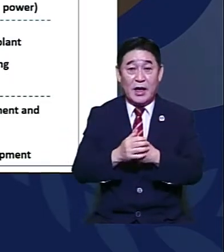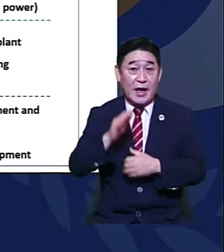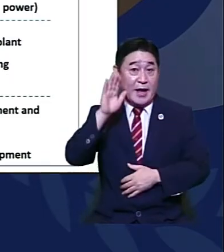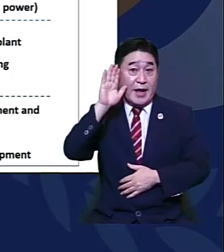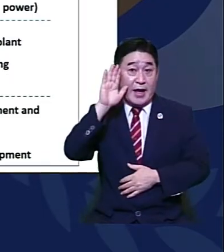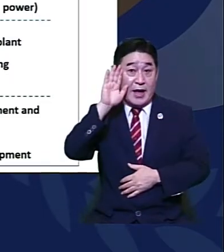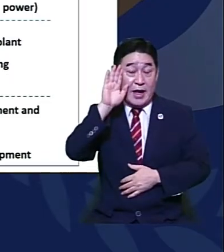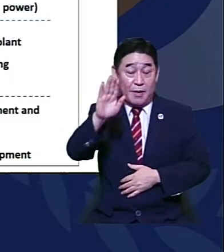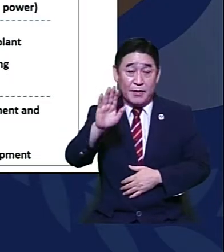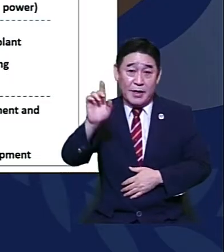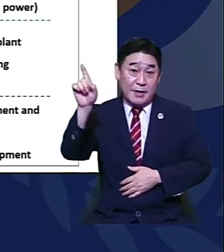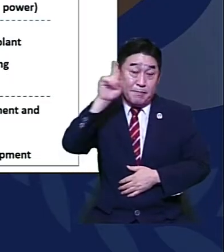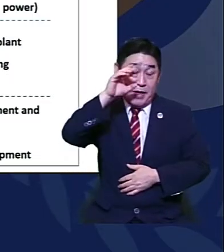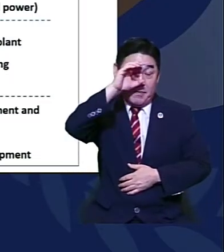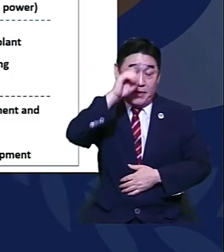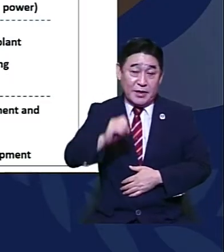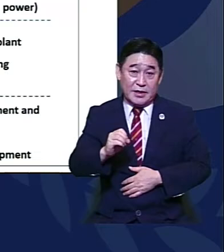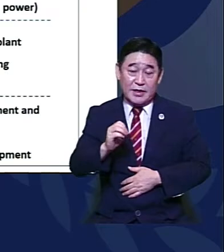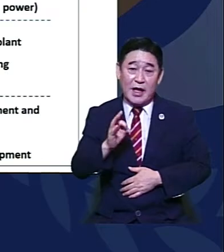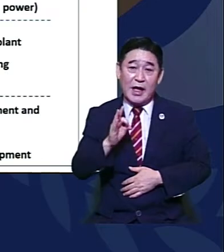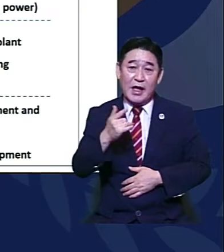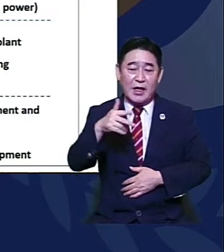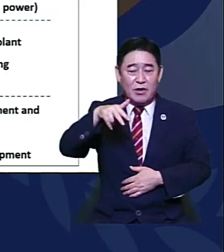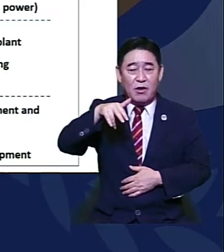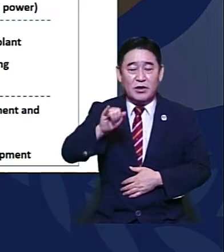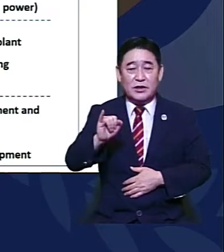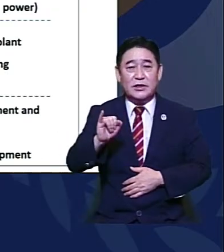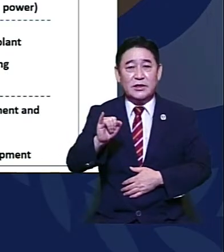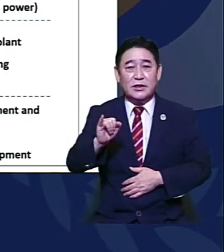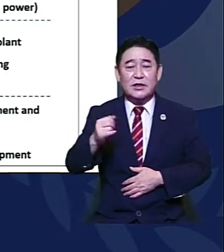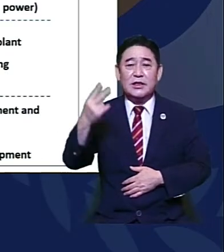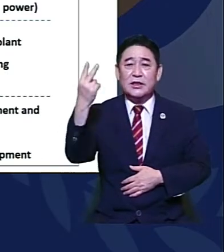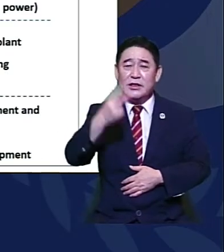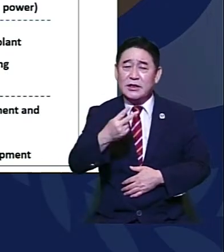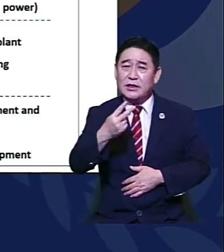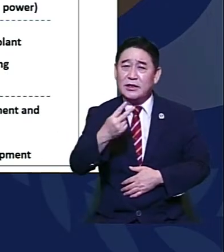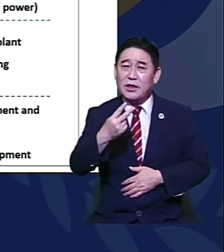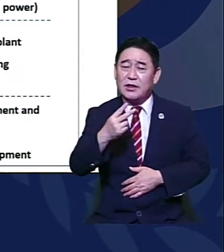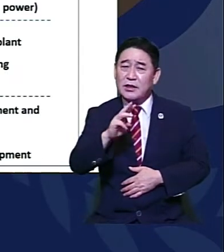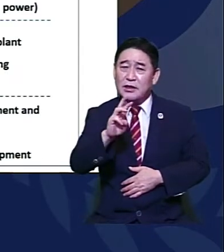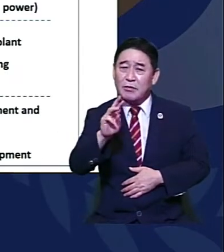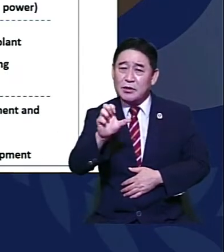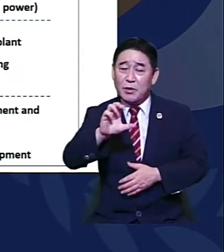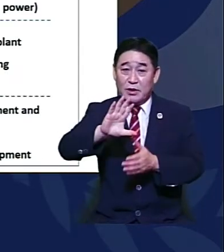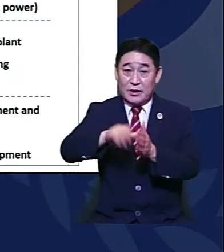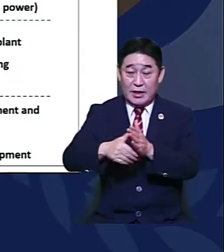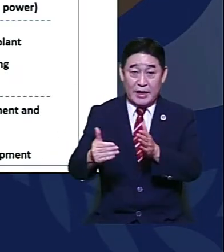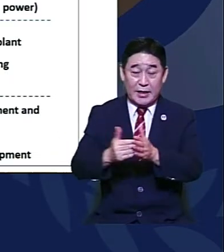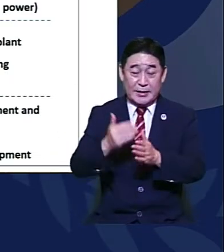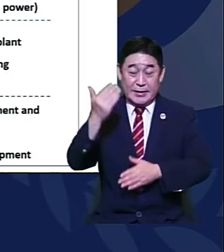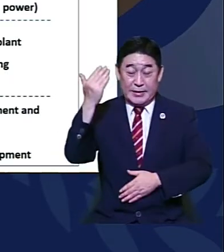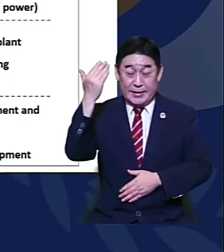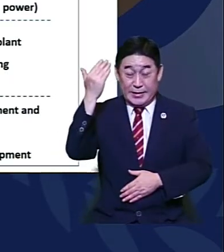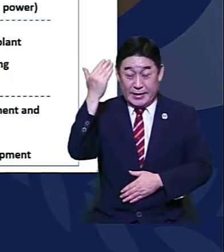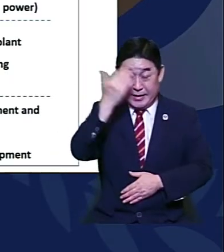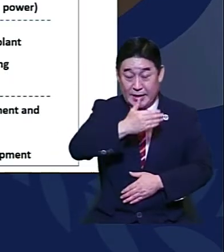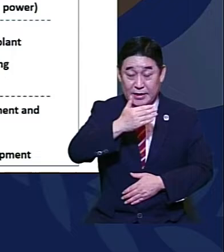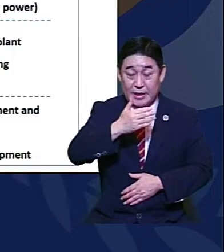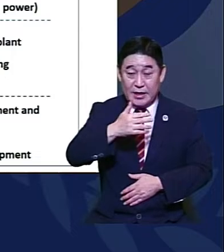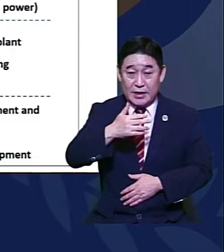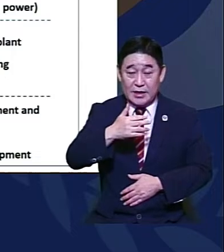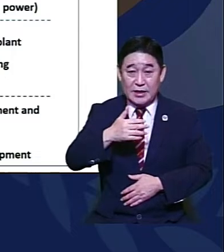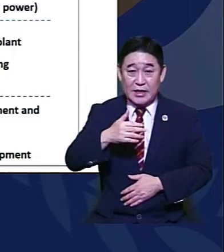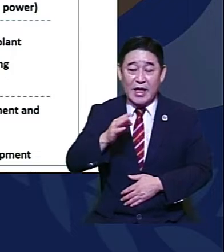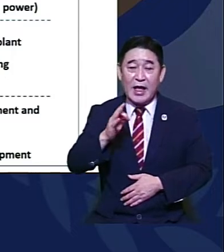to clean energy by 2035. This project is expected to trigger Green